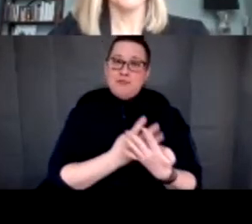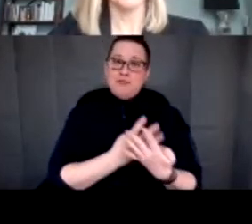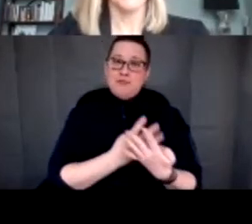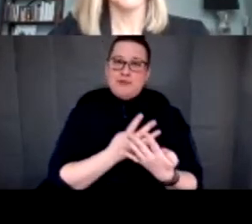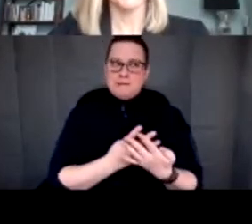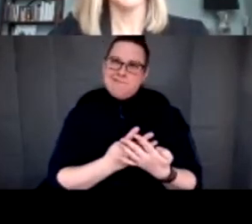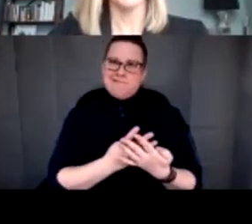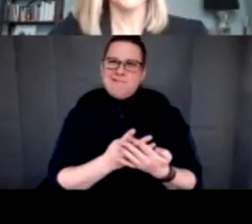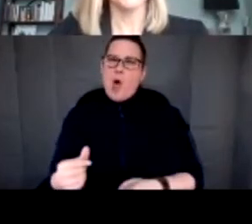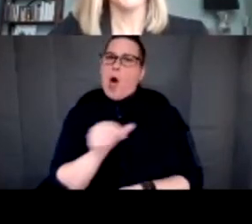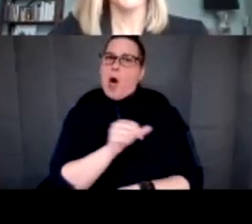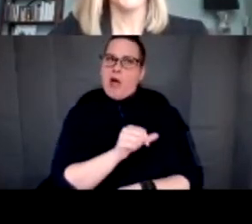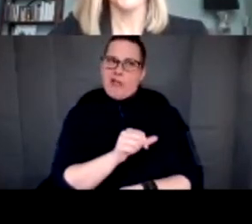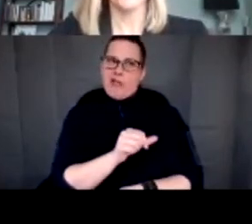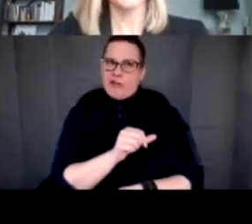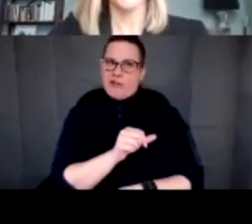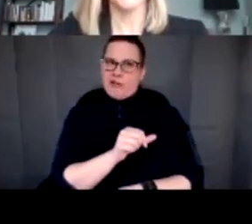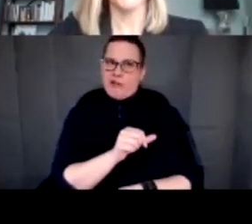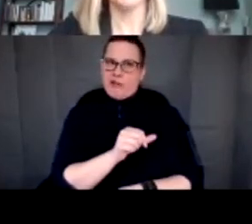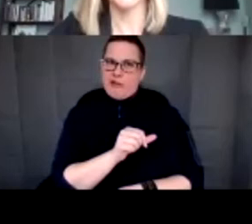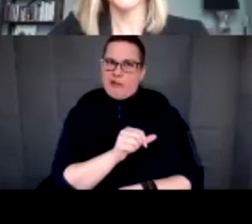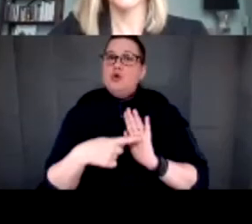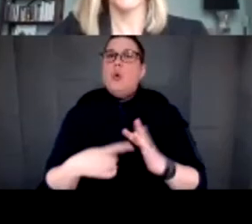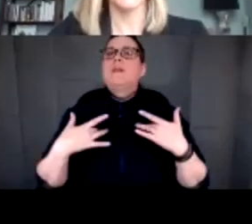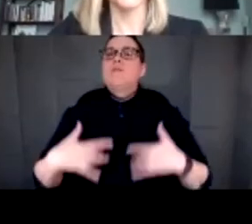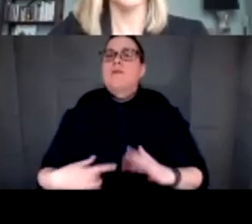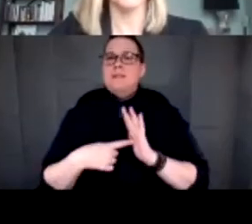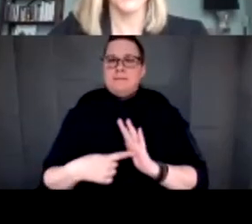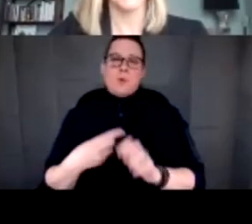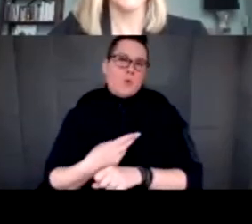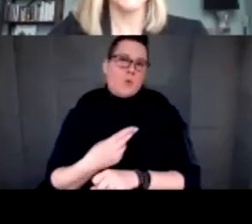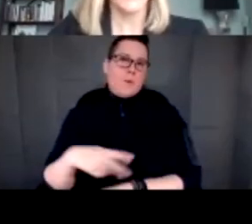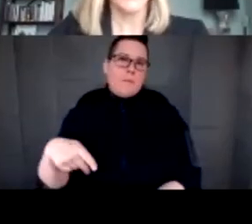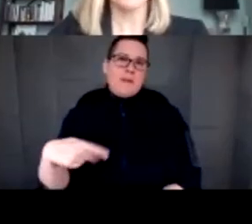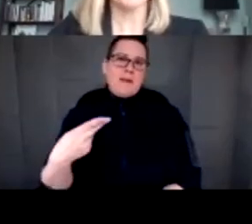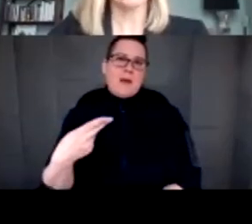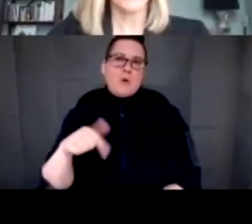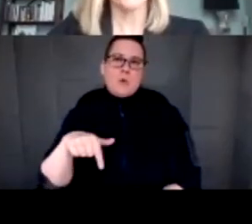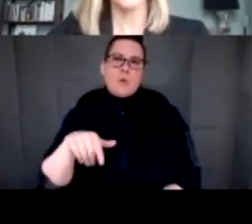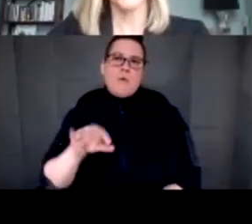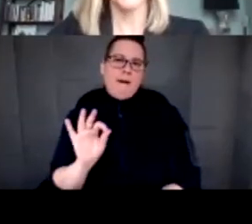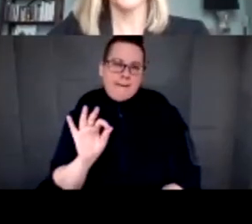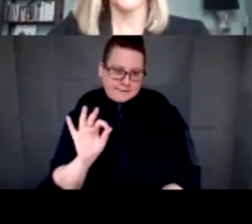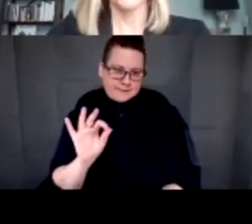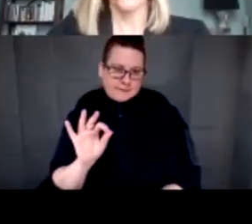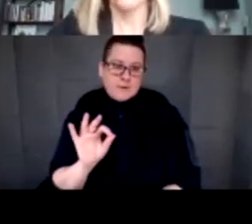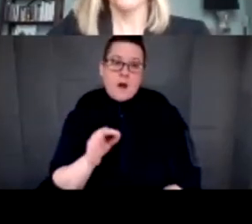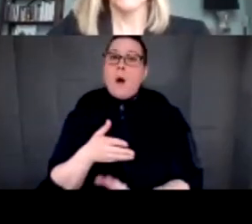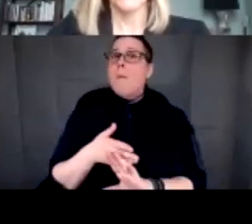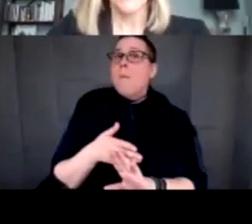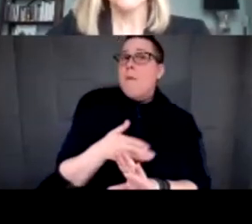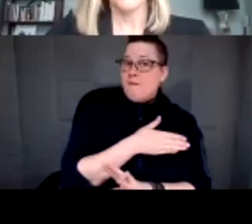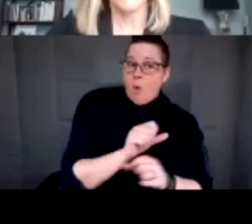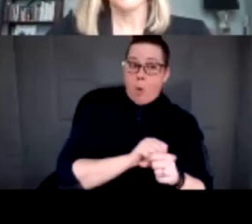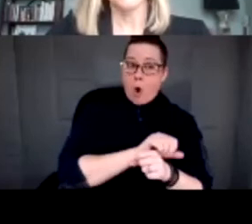other implications. So this shows depressive symptoms using the PHQ-9 prior to